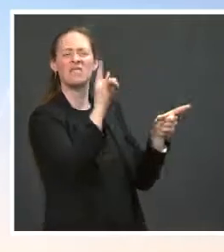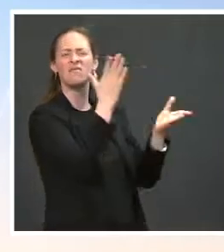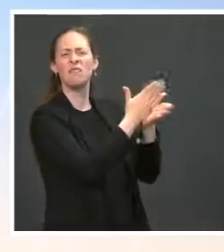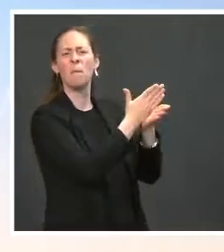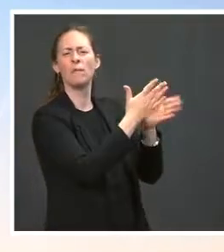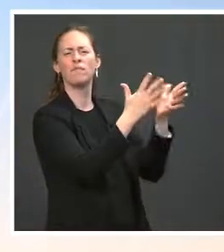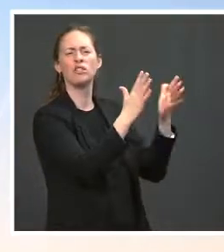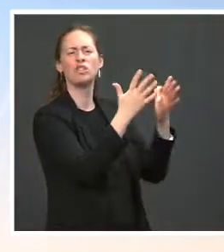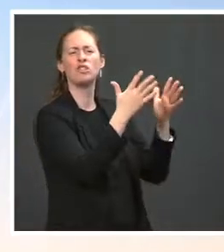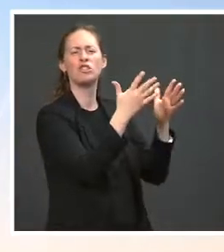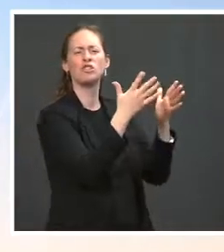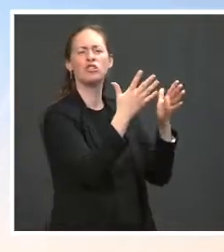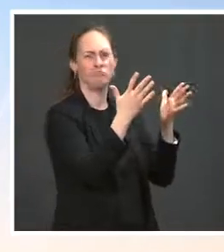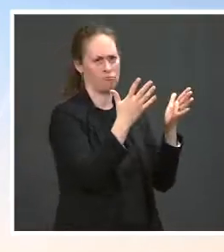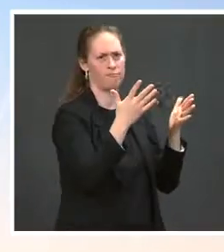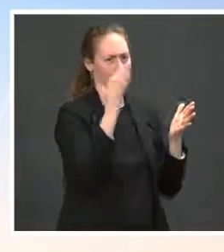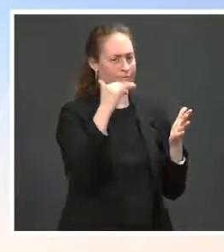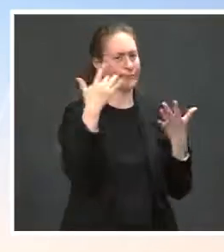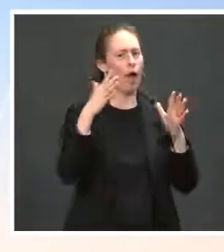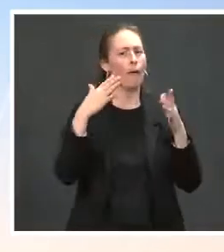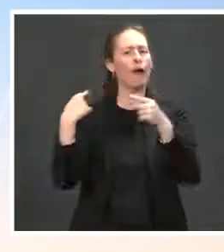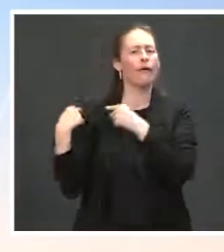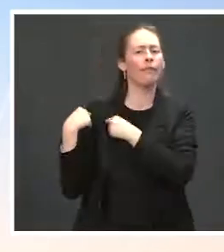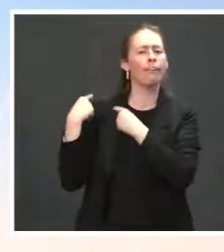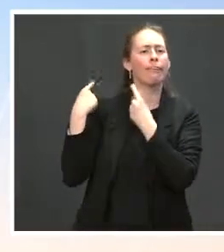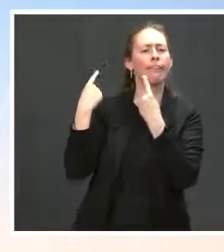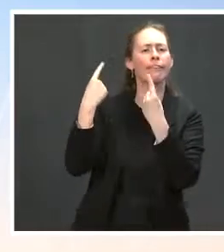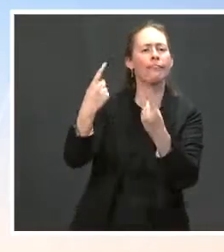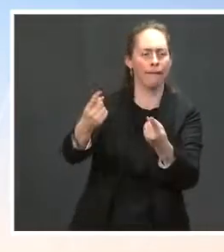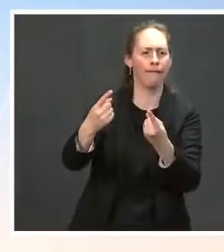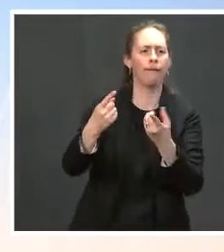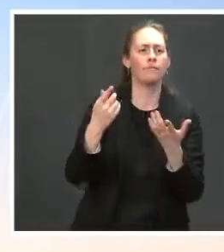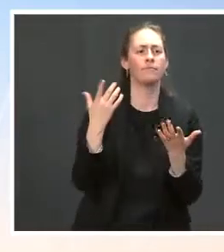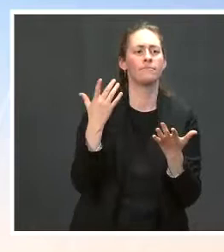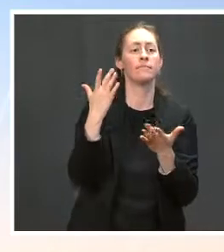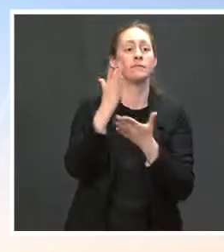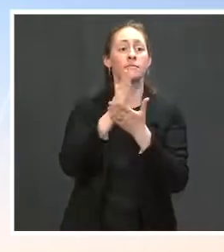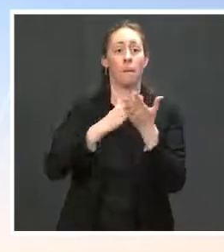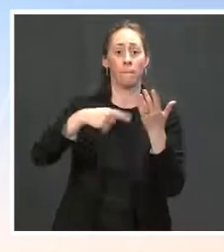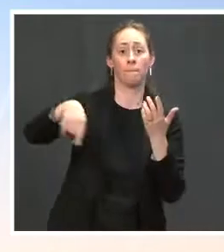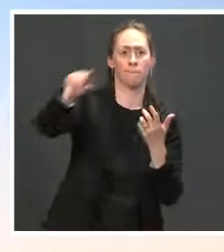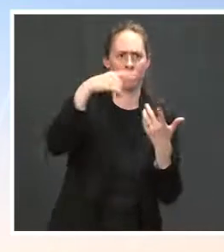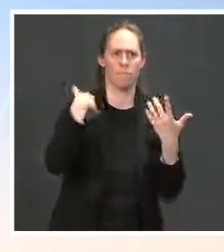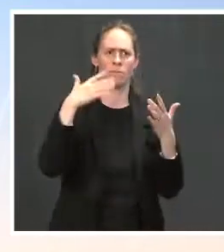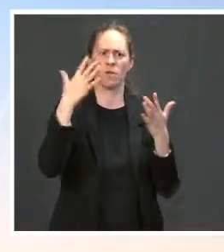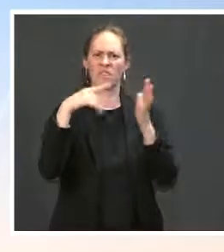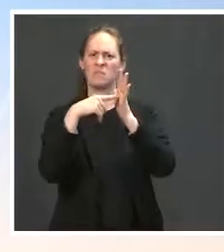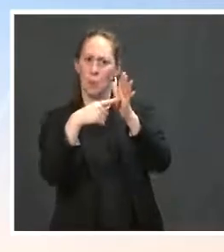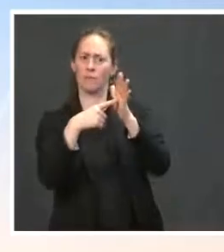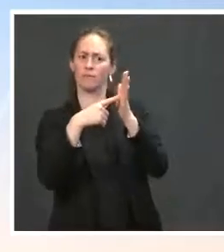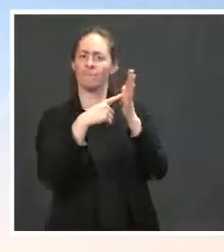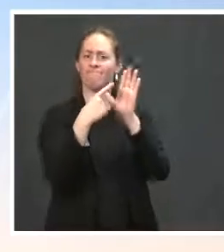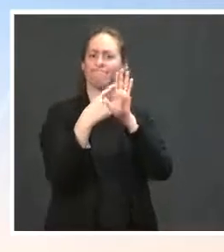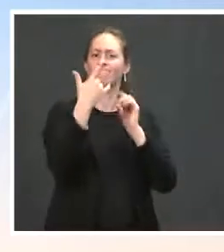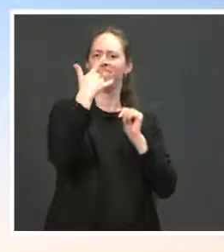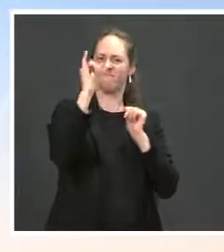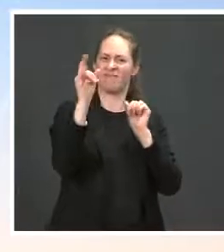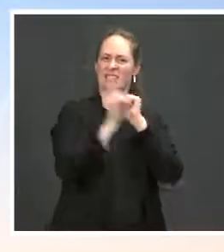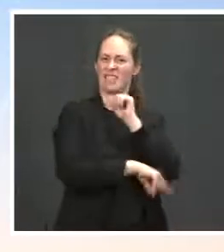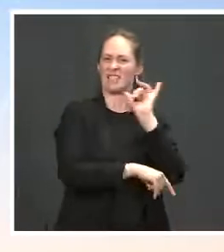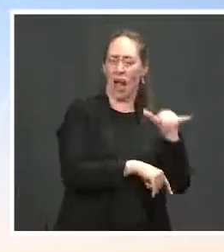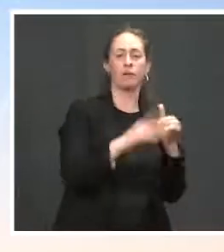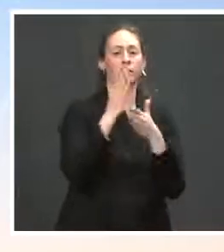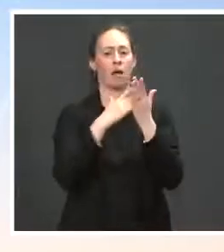long said, many are seen, sanctions, and some are unseen, and we don't speak about more specifically. Go ahead. Thank you very